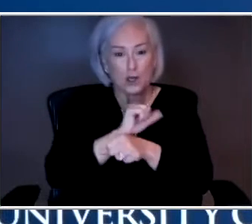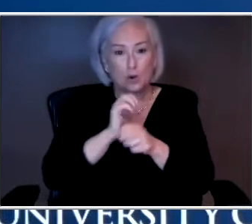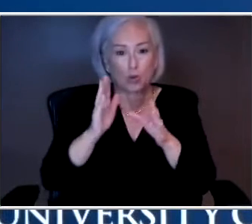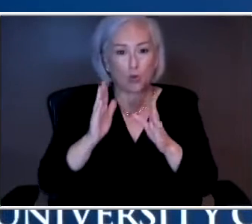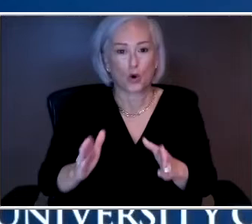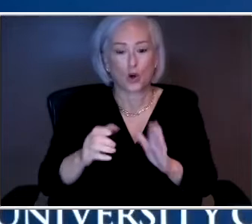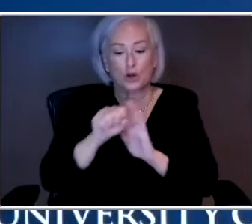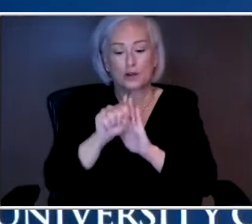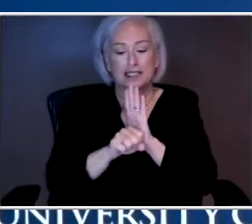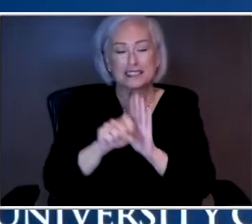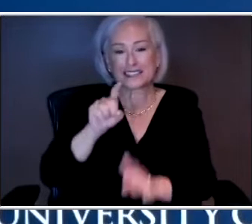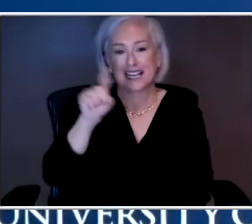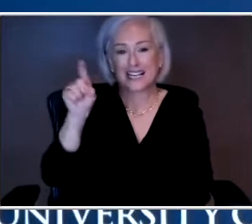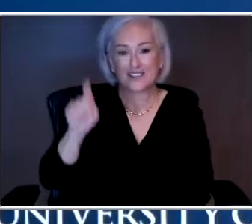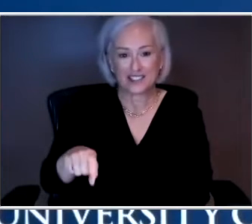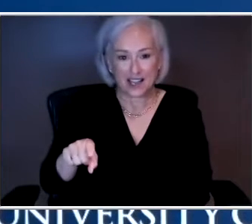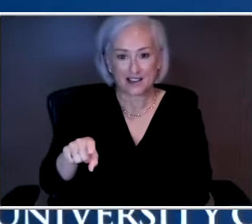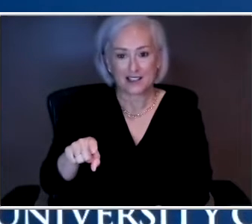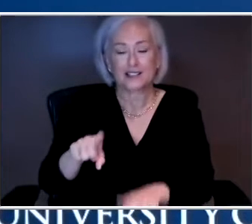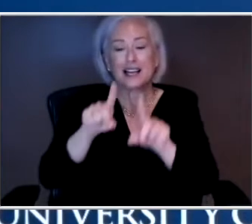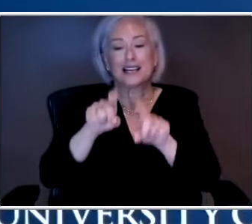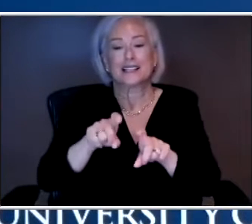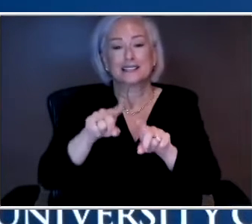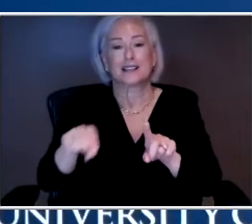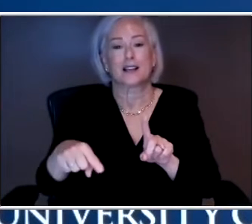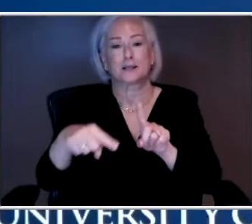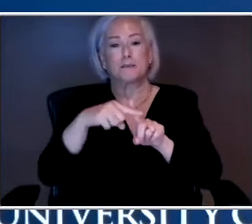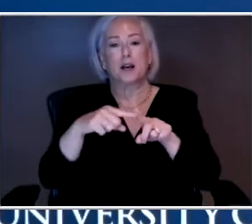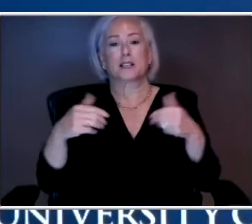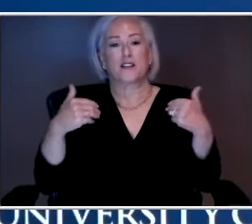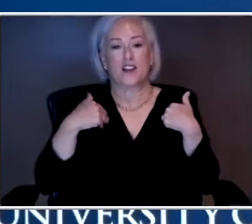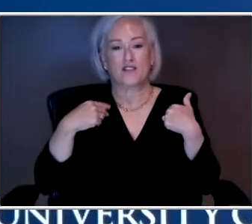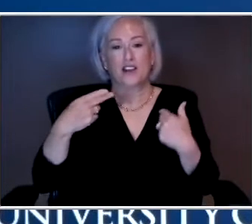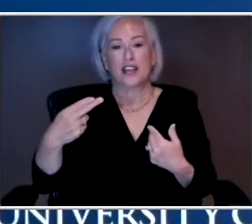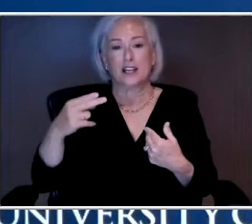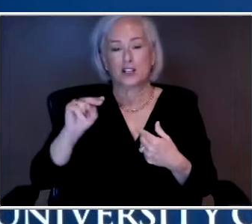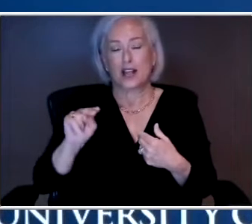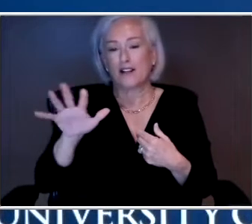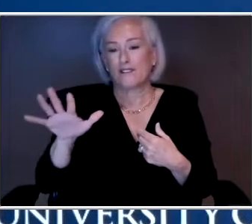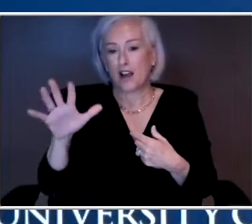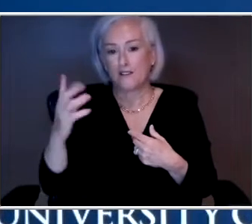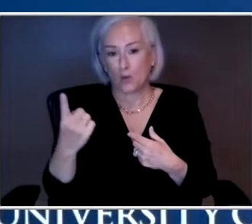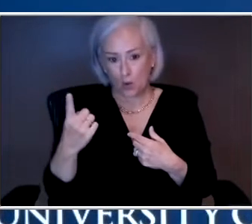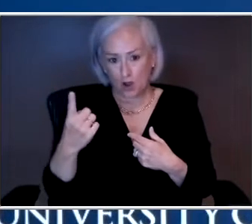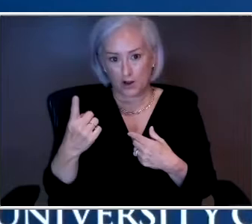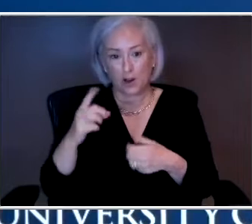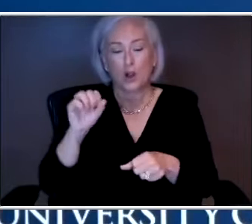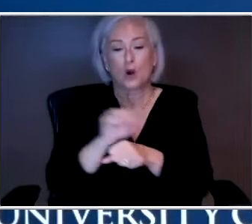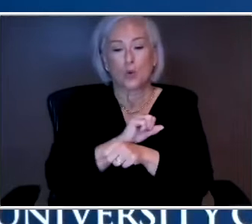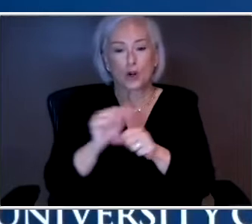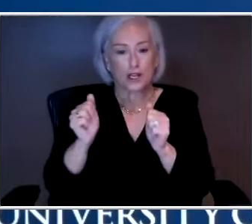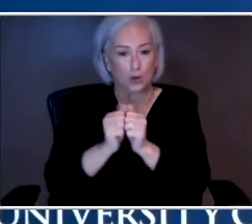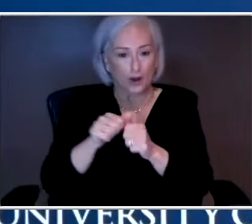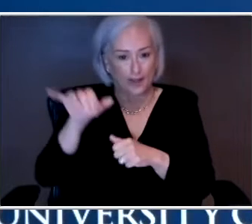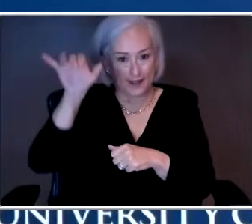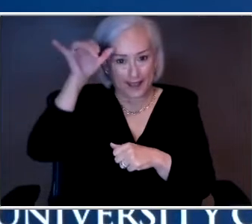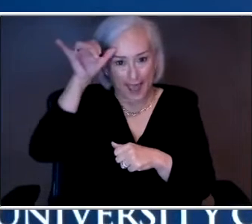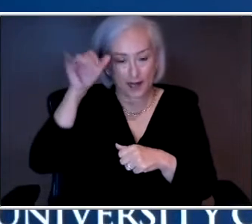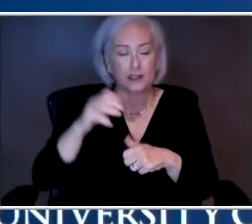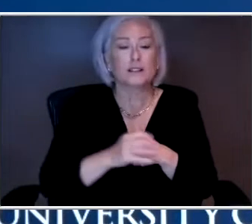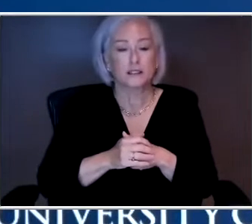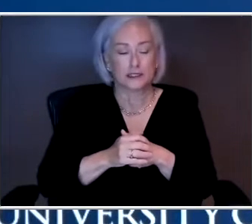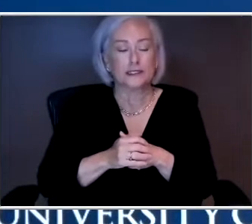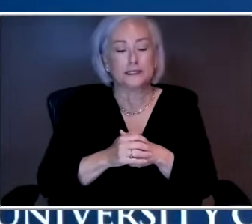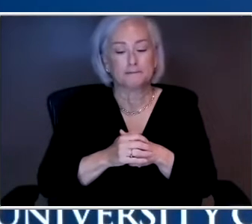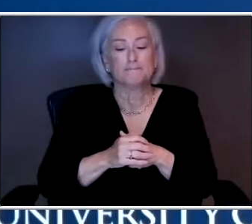did test positive for H5N1 avian influenza in working with those cattle, with that dairy herd. So it is